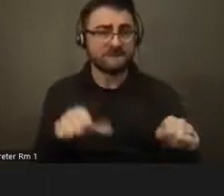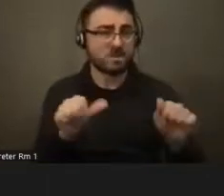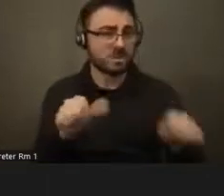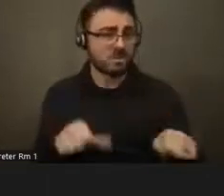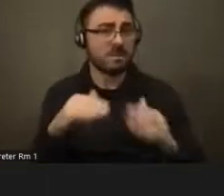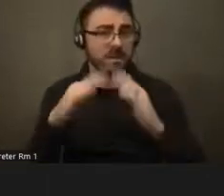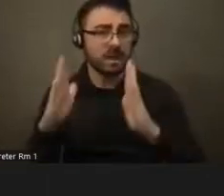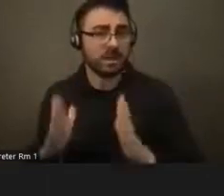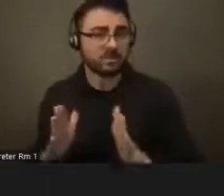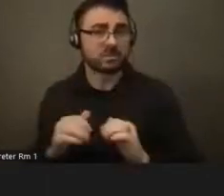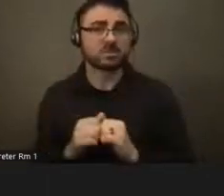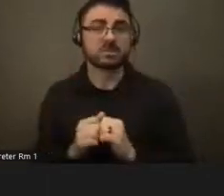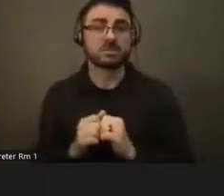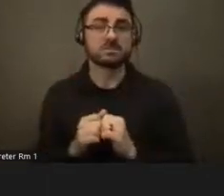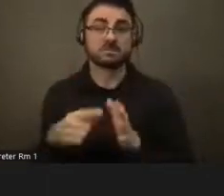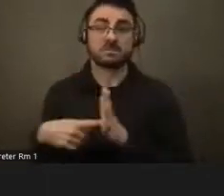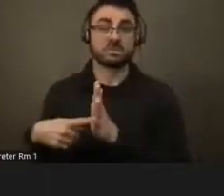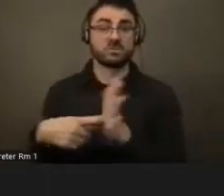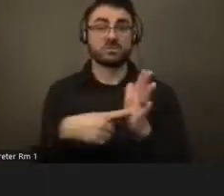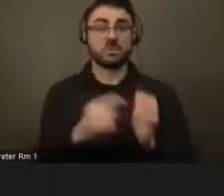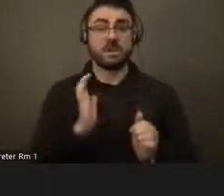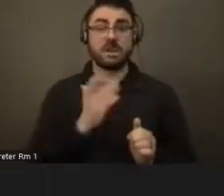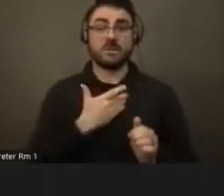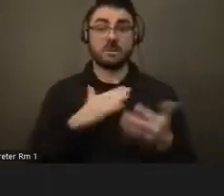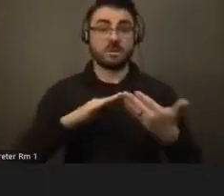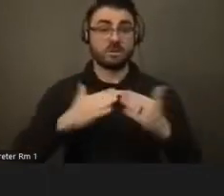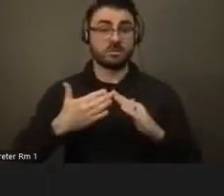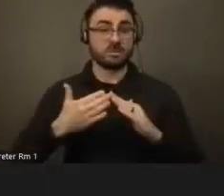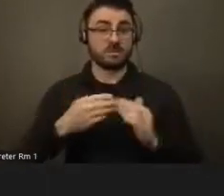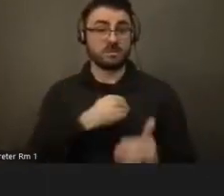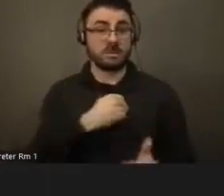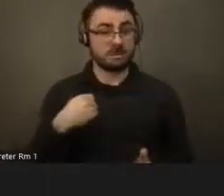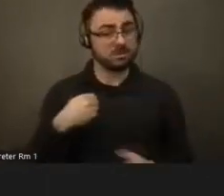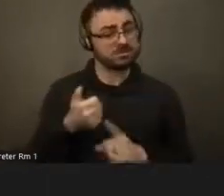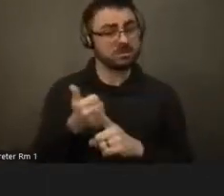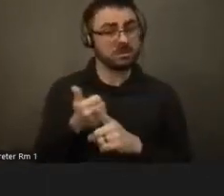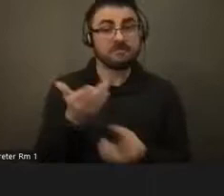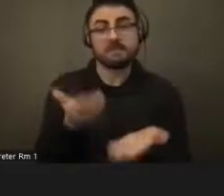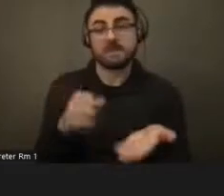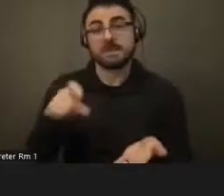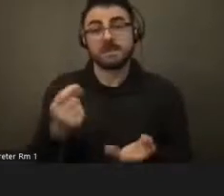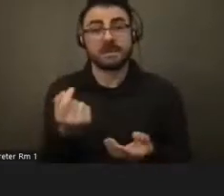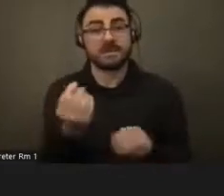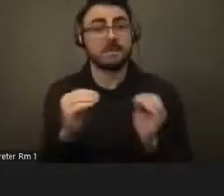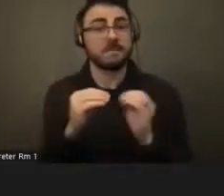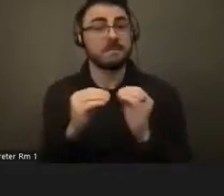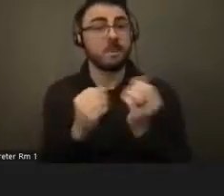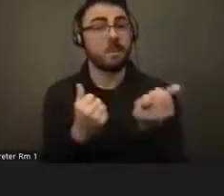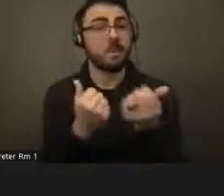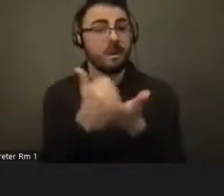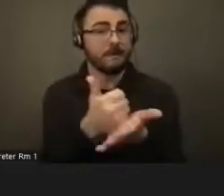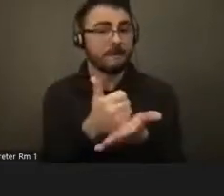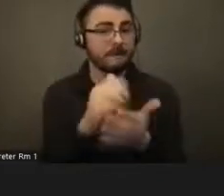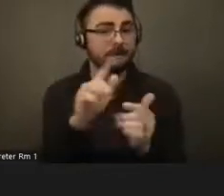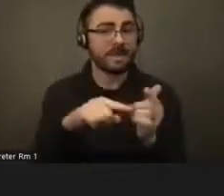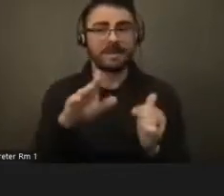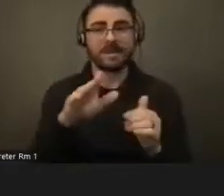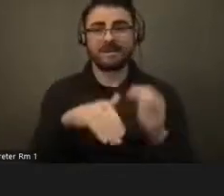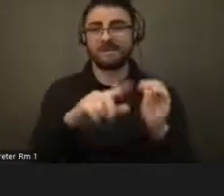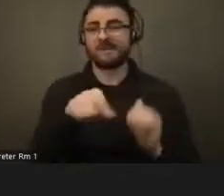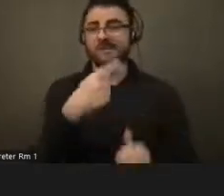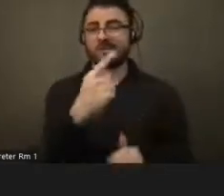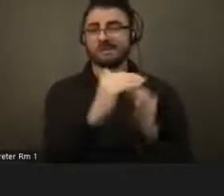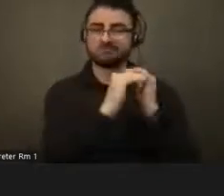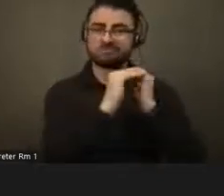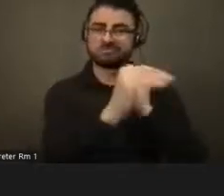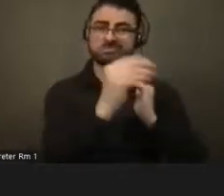members that need a little bit of more help than just a stable home for success, what